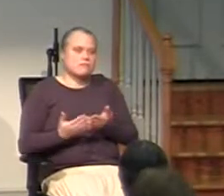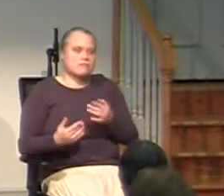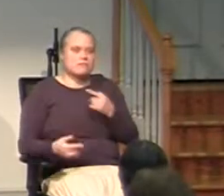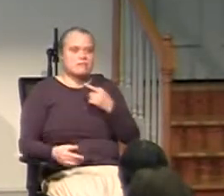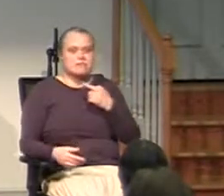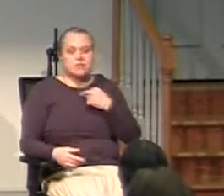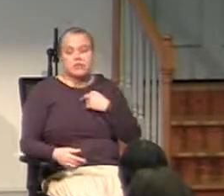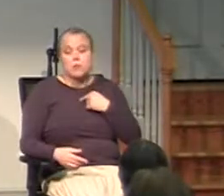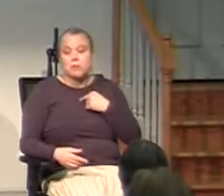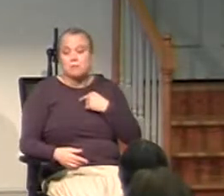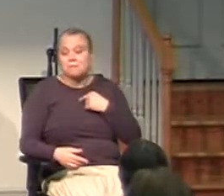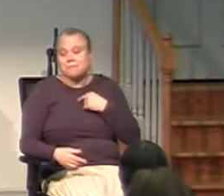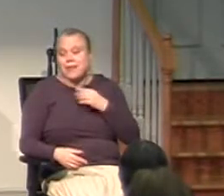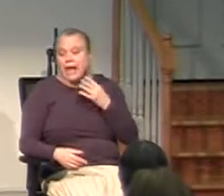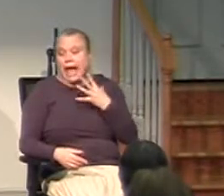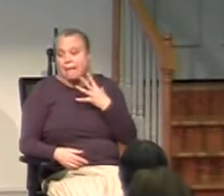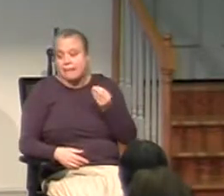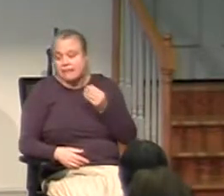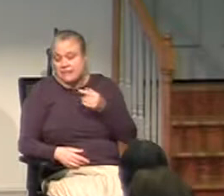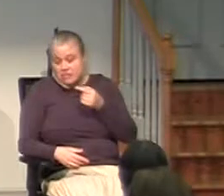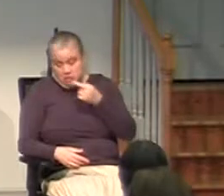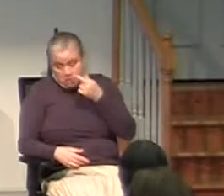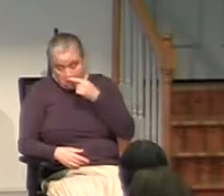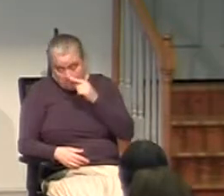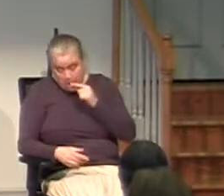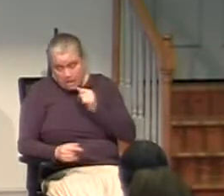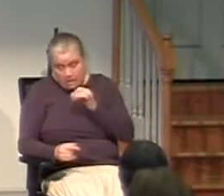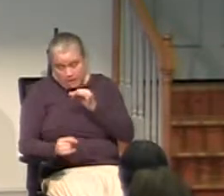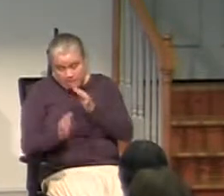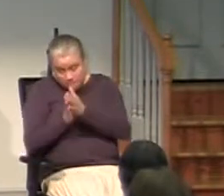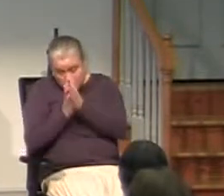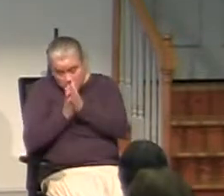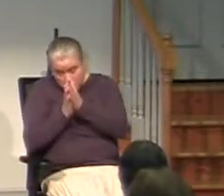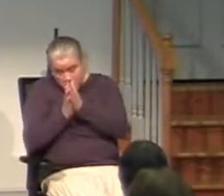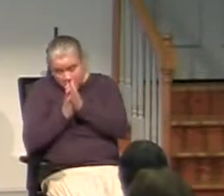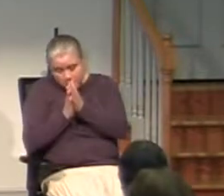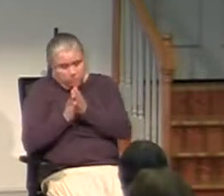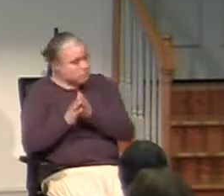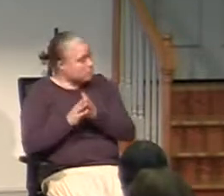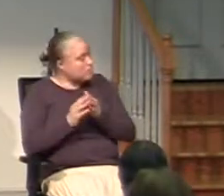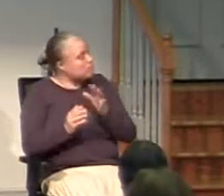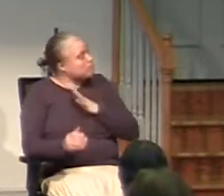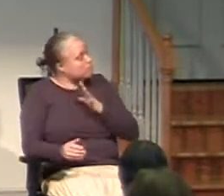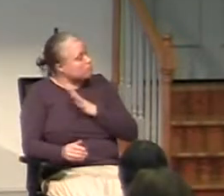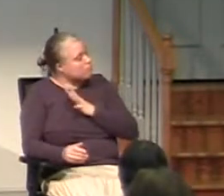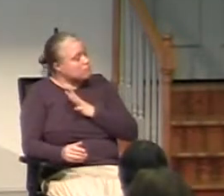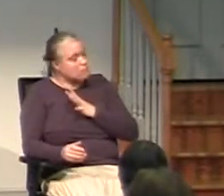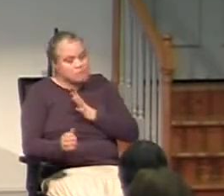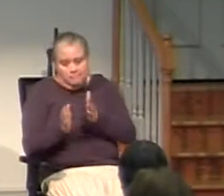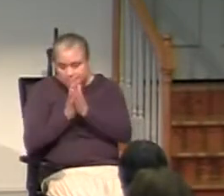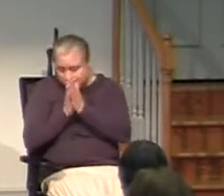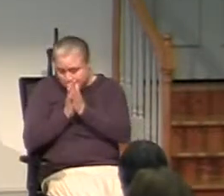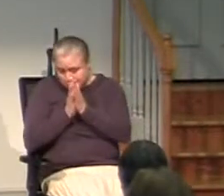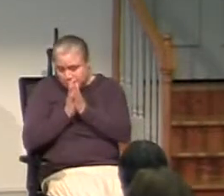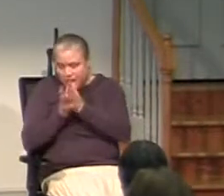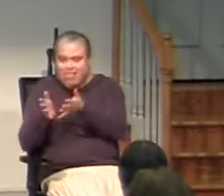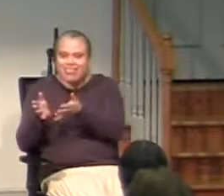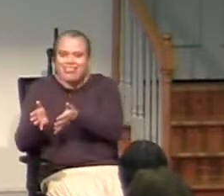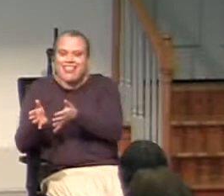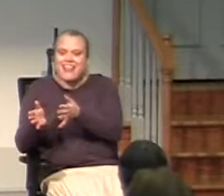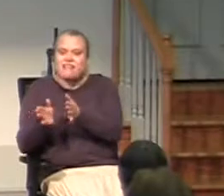when I was leaving, I said, "Would it be all right if we had a word of prayer?" And he said, "Yeah, that'd be fine." So I prayed with him, and I left him the